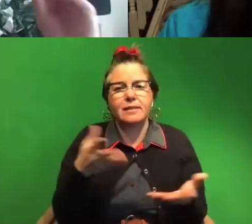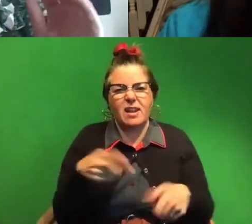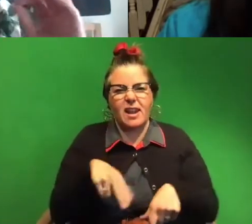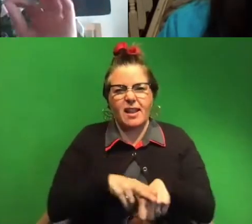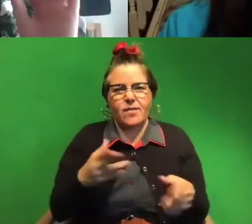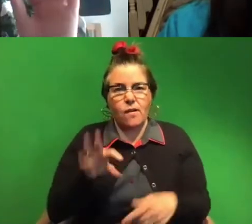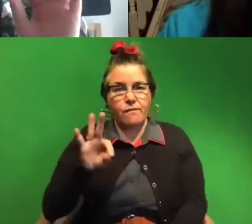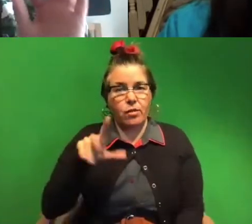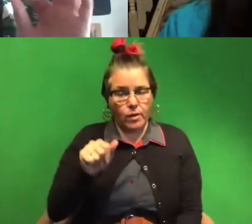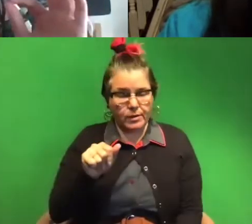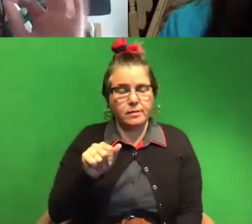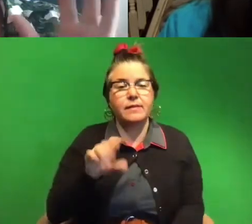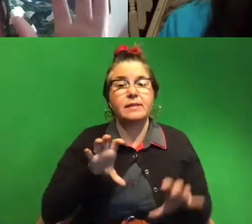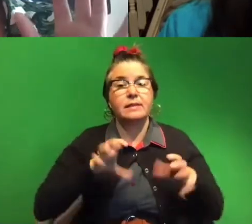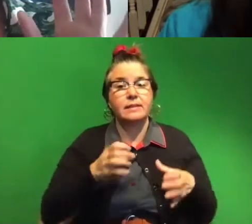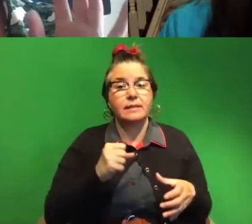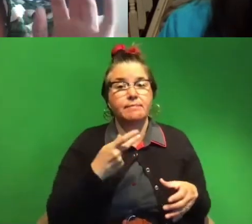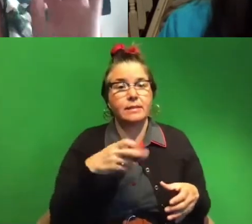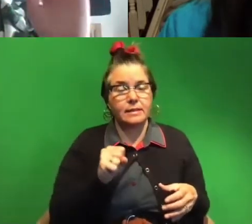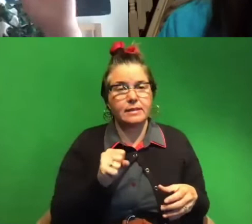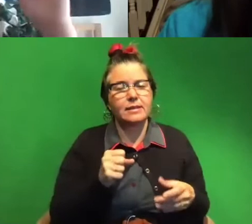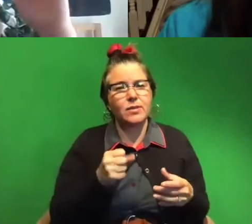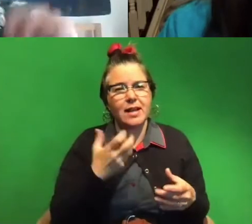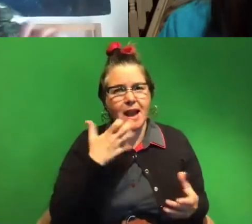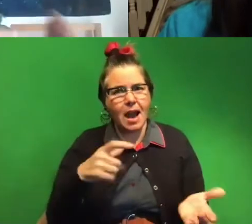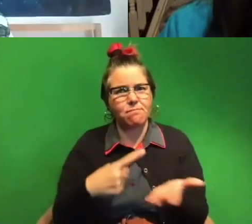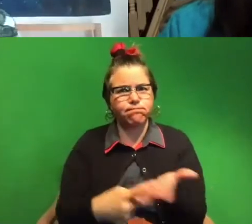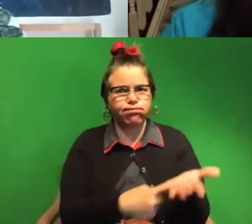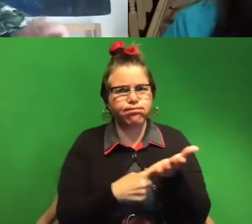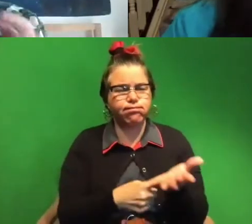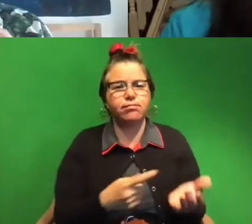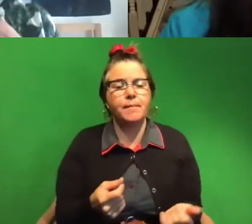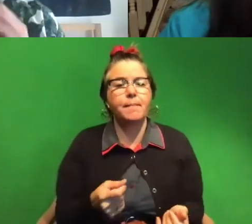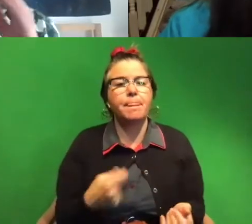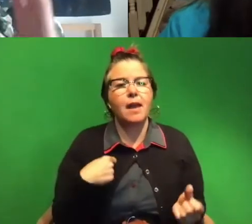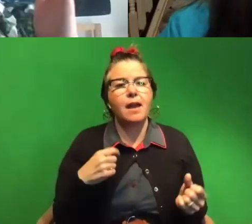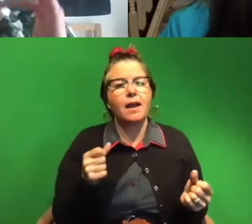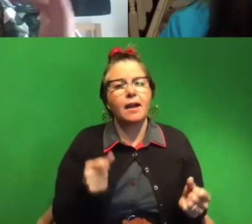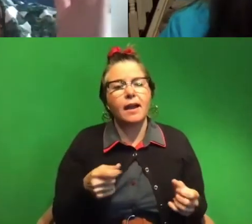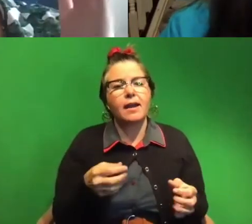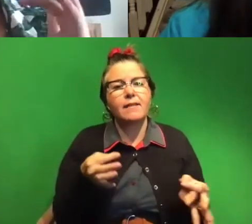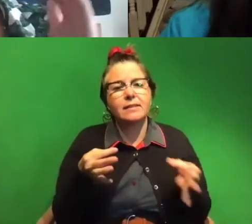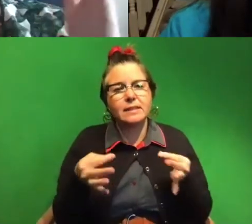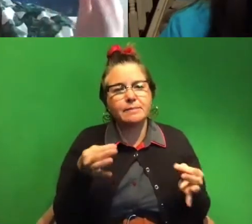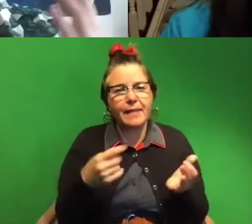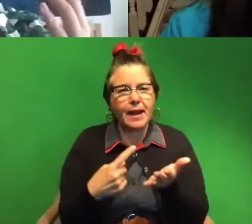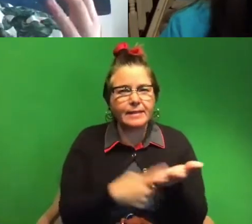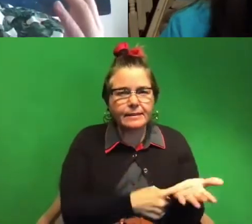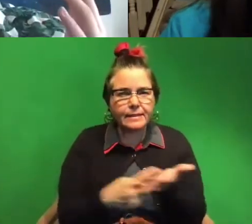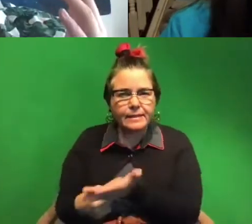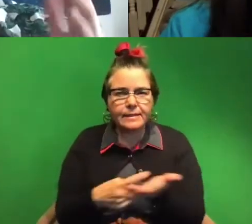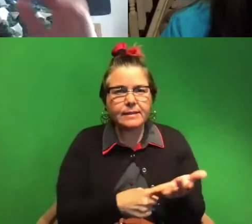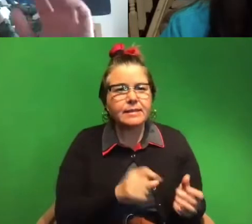And the species is hotly debated. And we can go into kind of the debate of the species